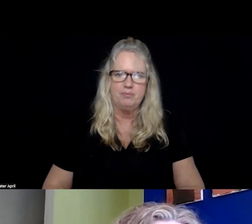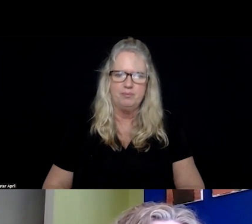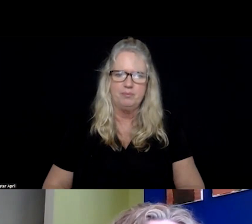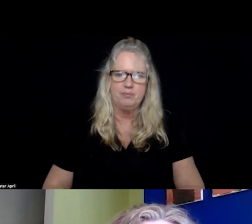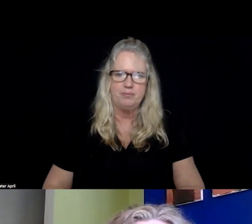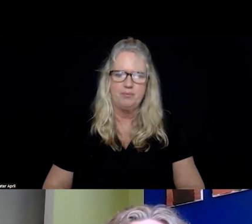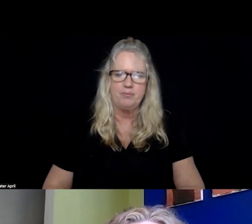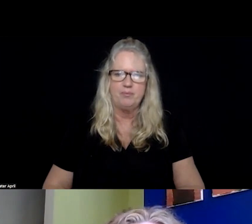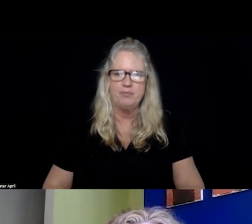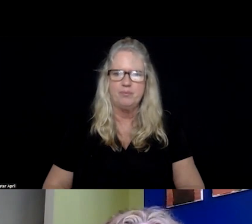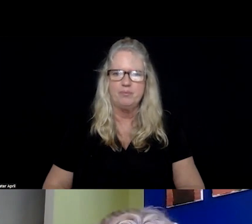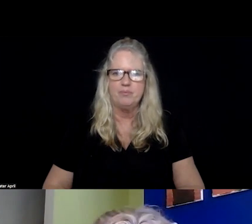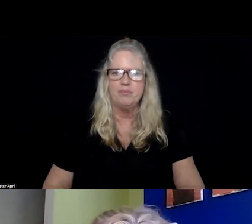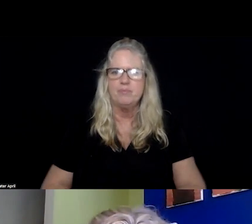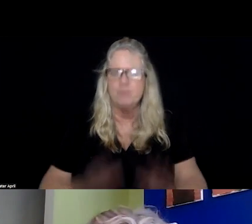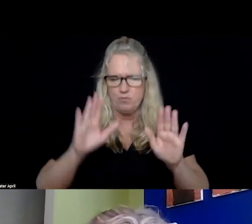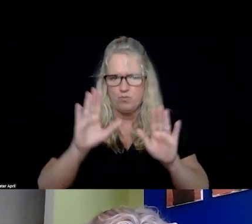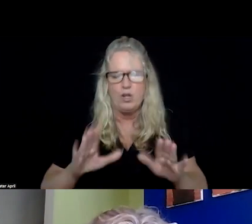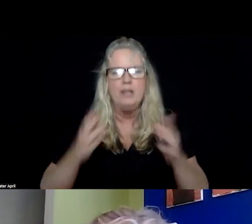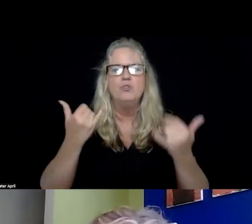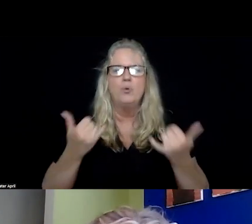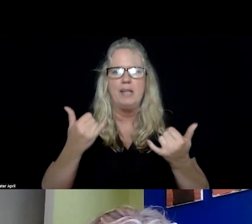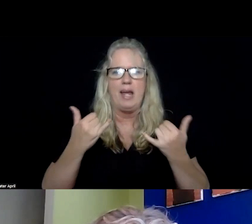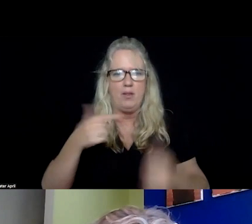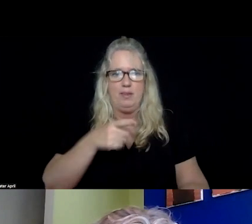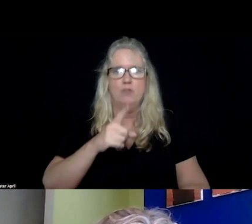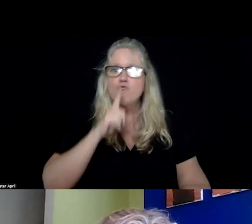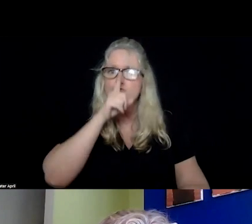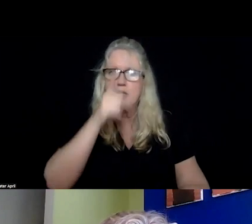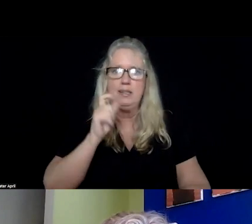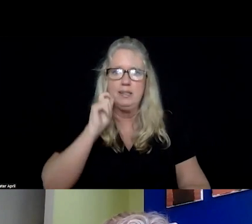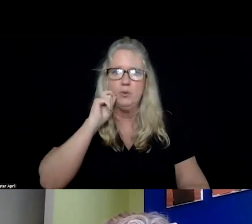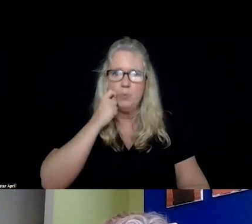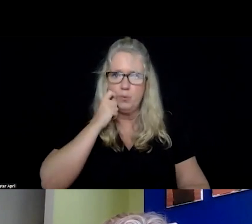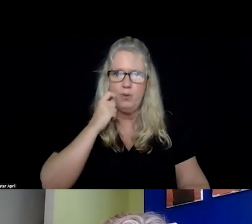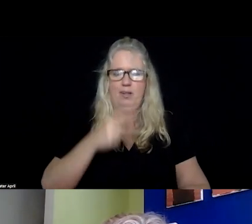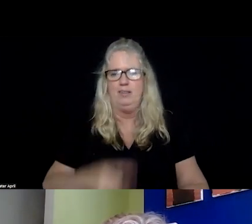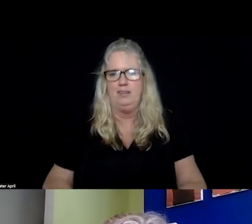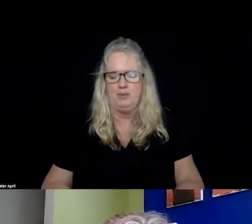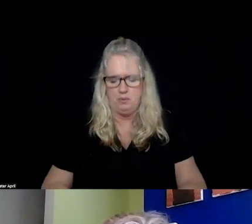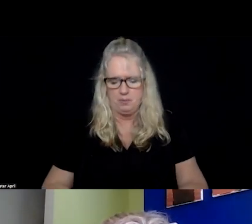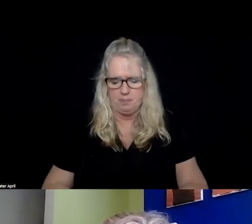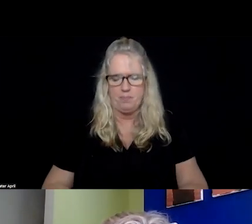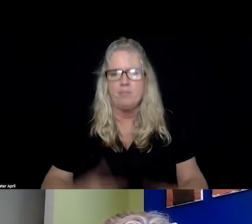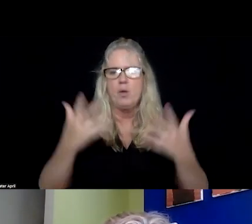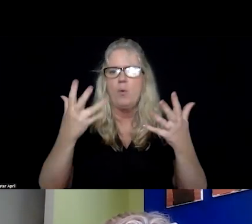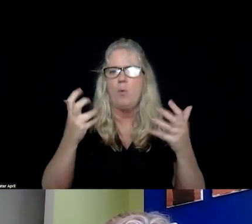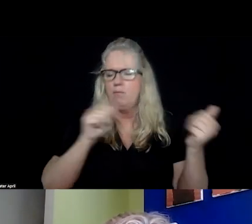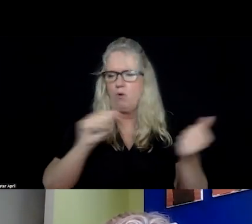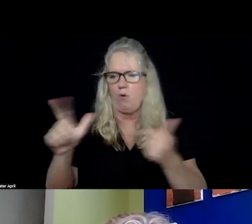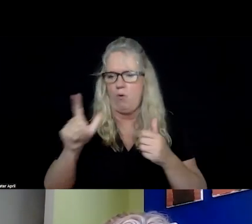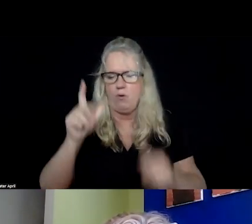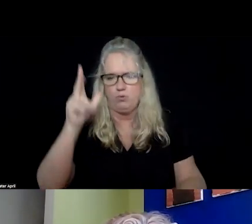Great. Now, this is really cool. And I want everybody to hear me on this